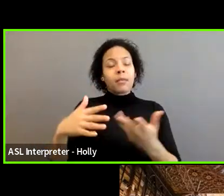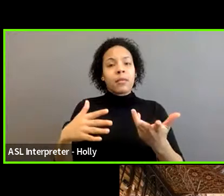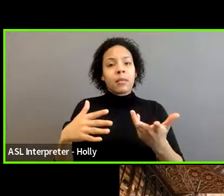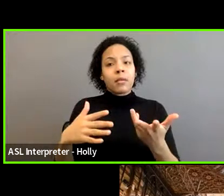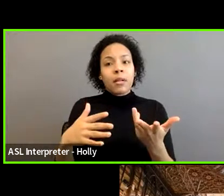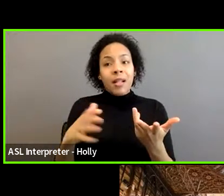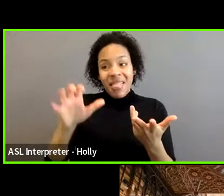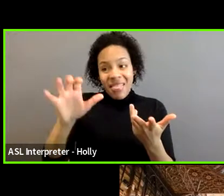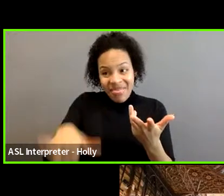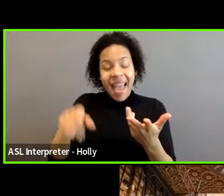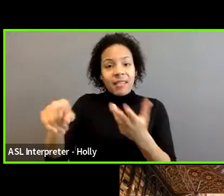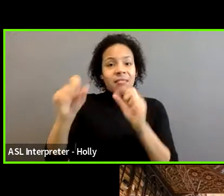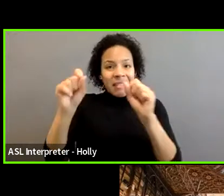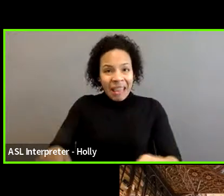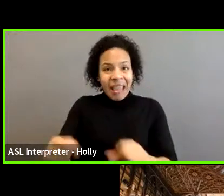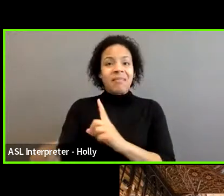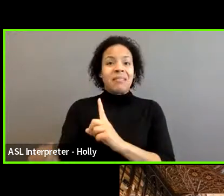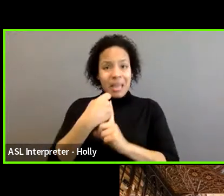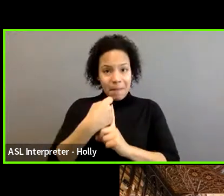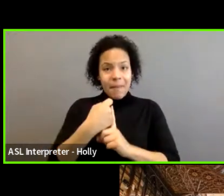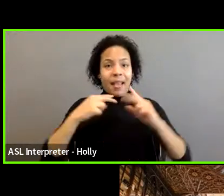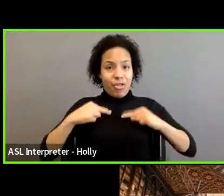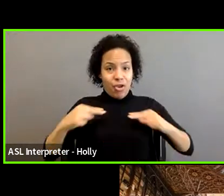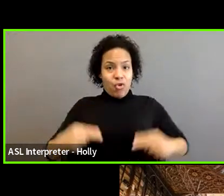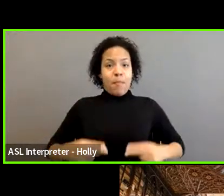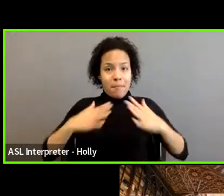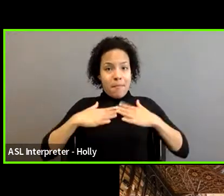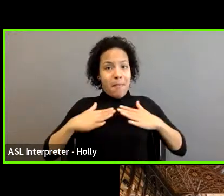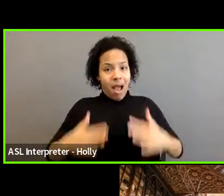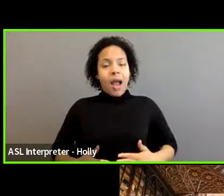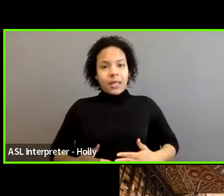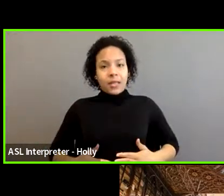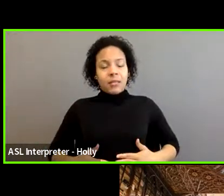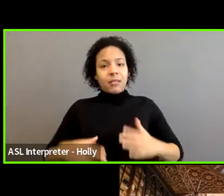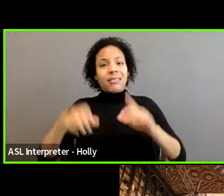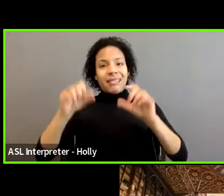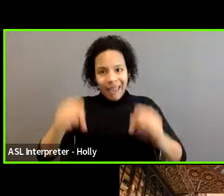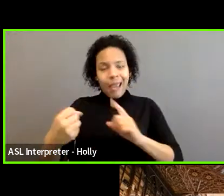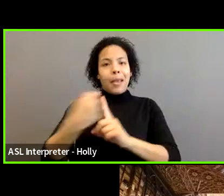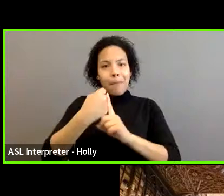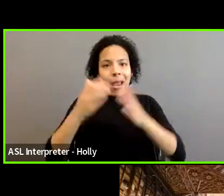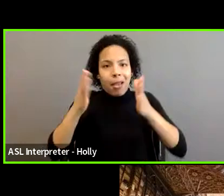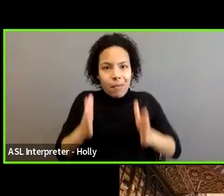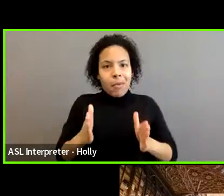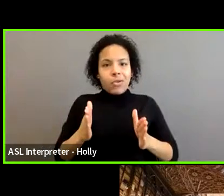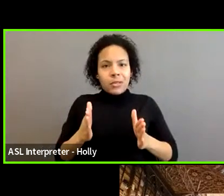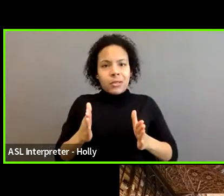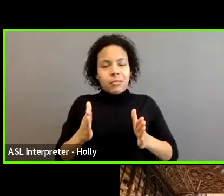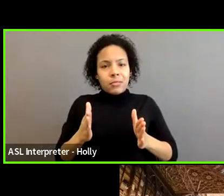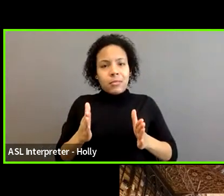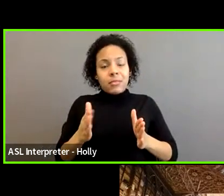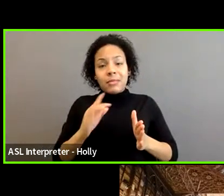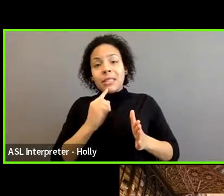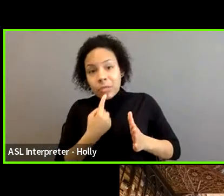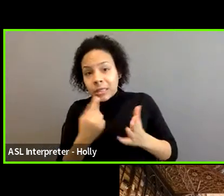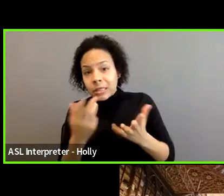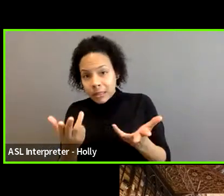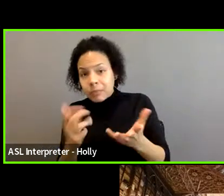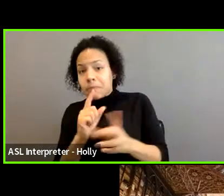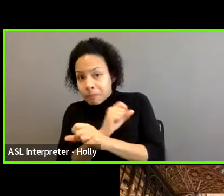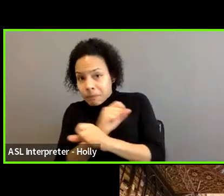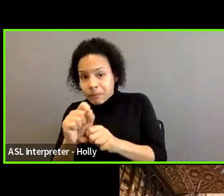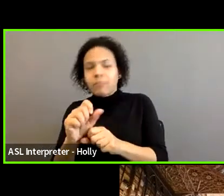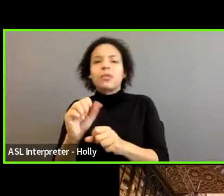on the human body, the marginalized person's body. That's real. And so because of that, being very intentional about how we